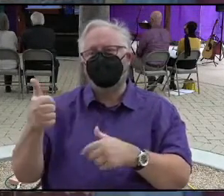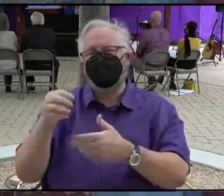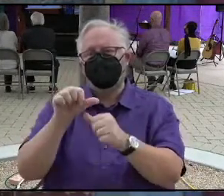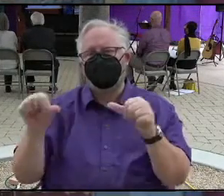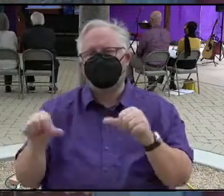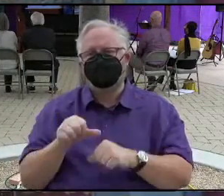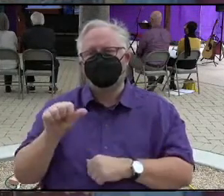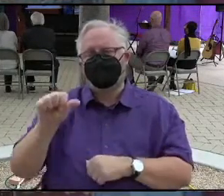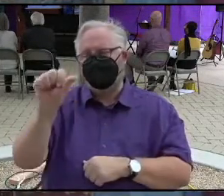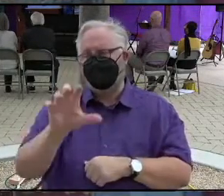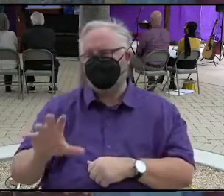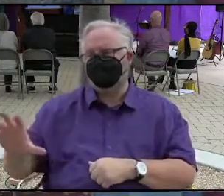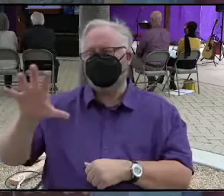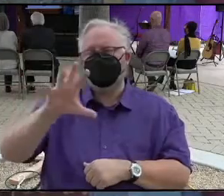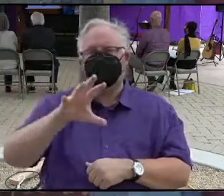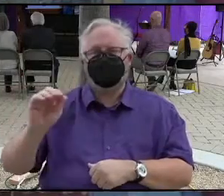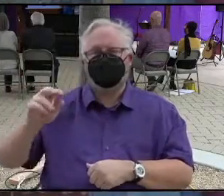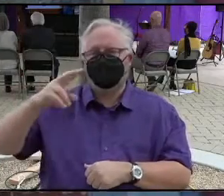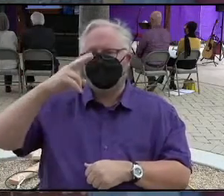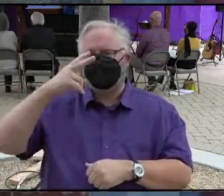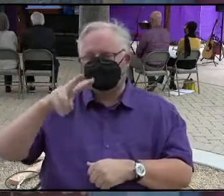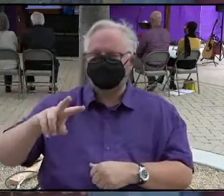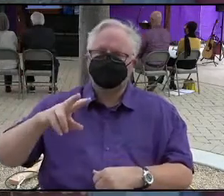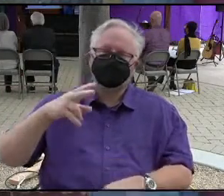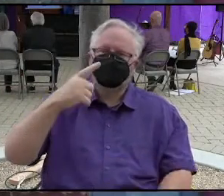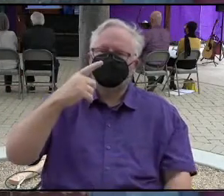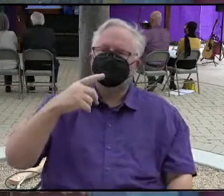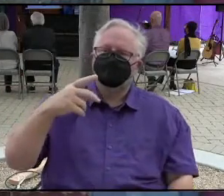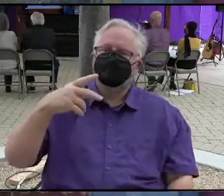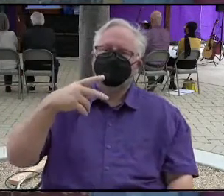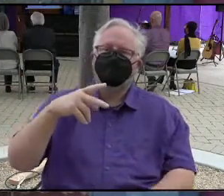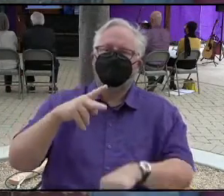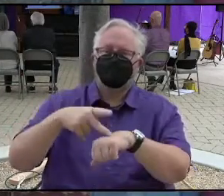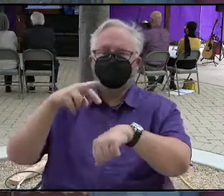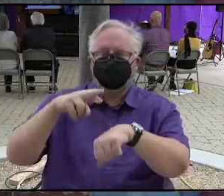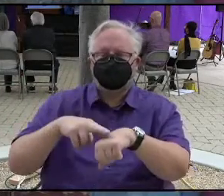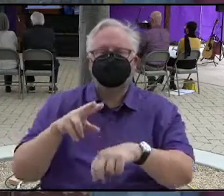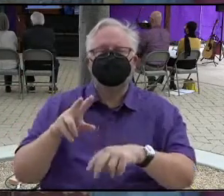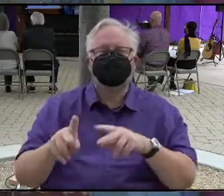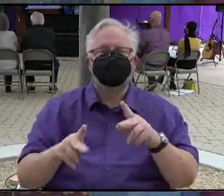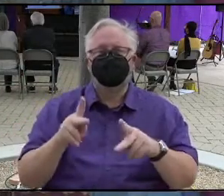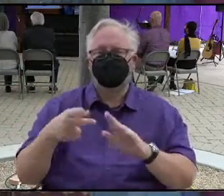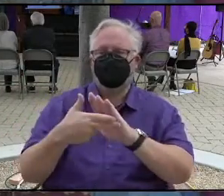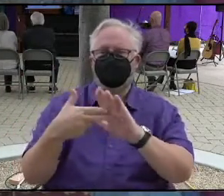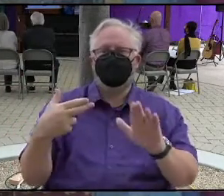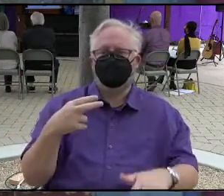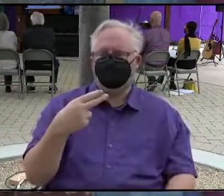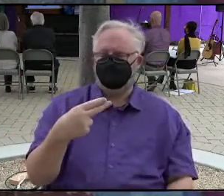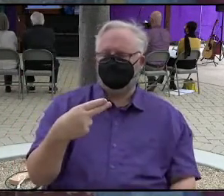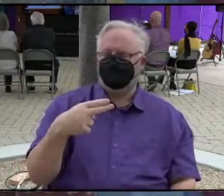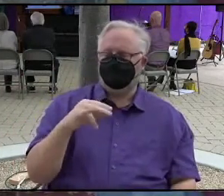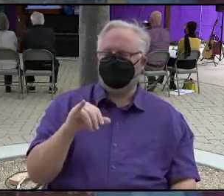Asia, as well as Mexicans, Puerto Ricans, and others who came to be known as Hispanics or Latinos did